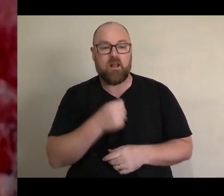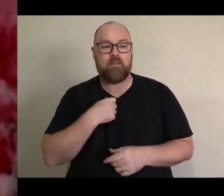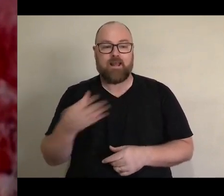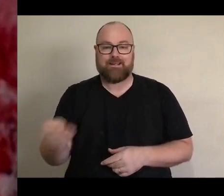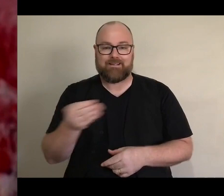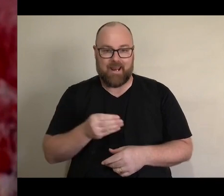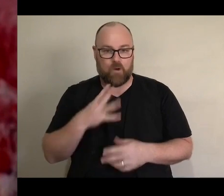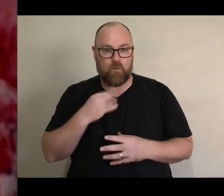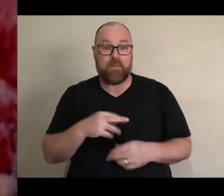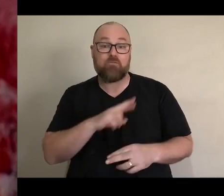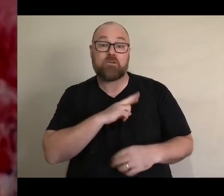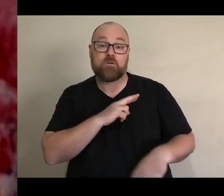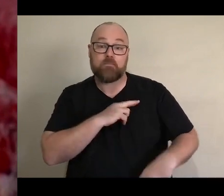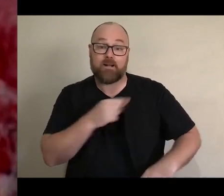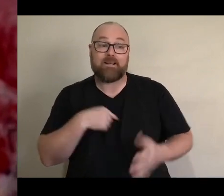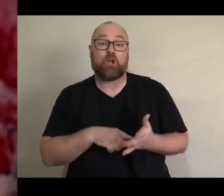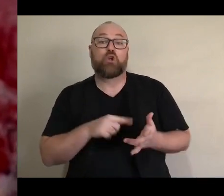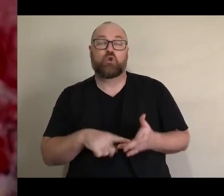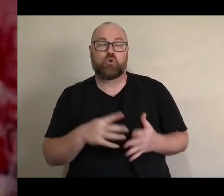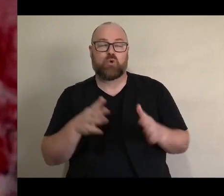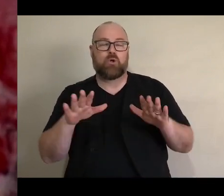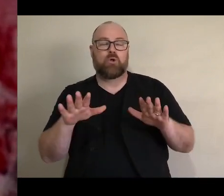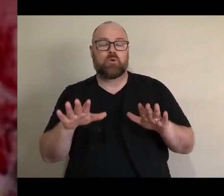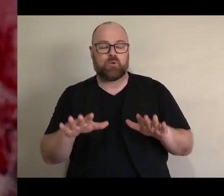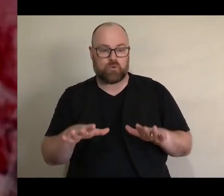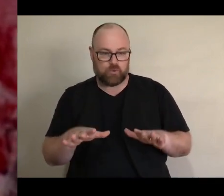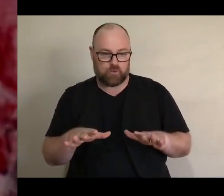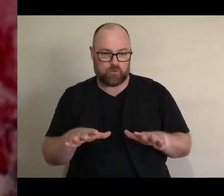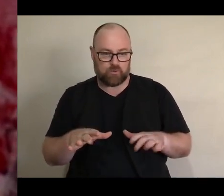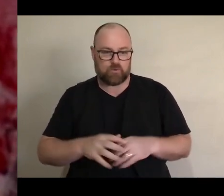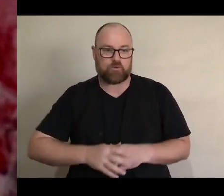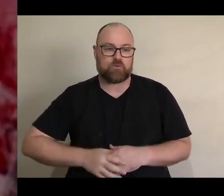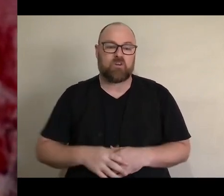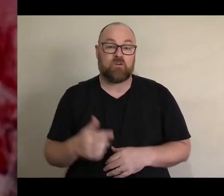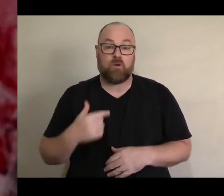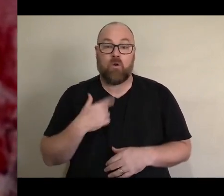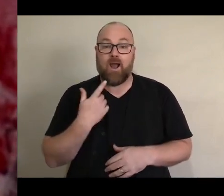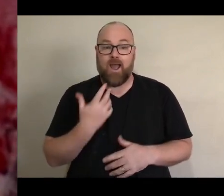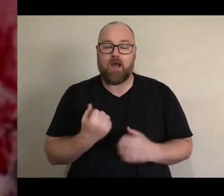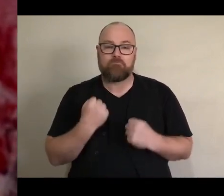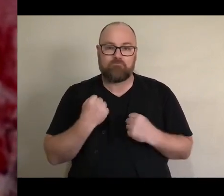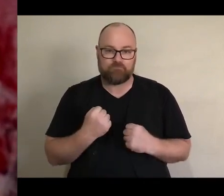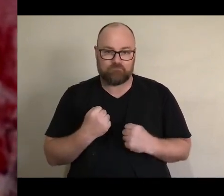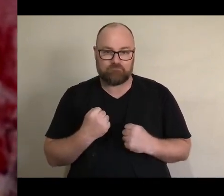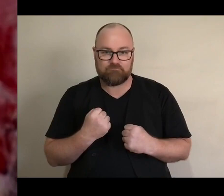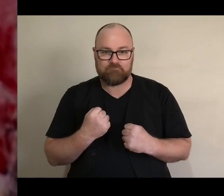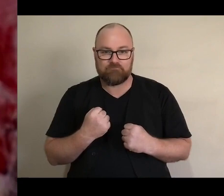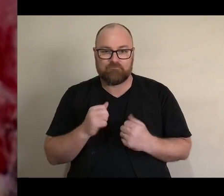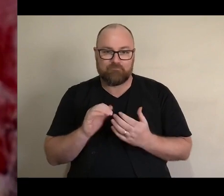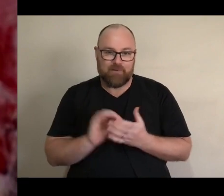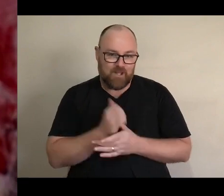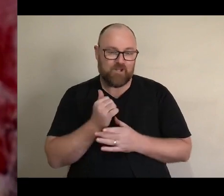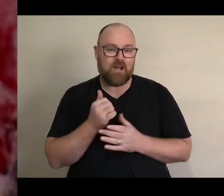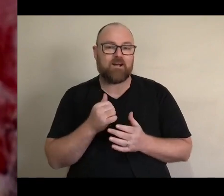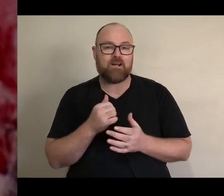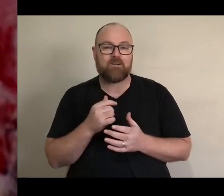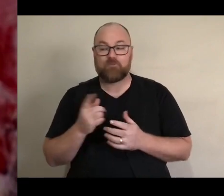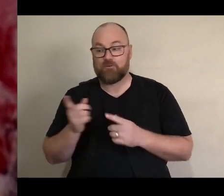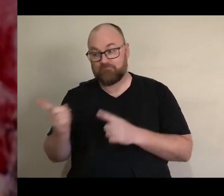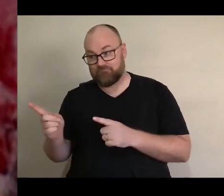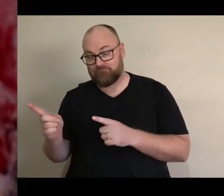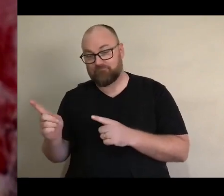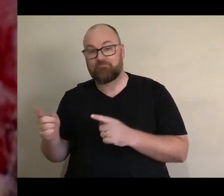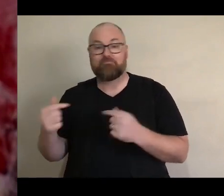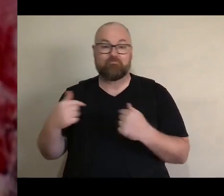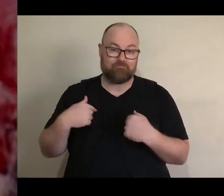to Yinjamara. So it is our deep pleasure on behalf of Auntie Mary Atkinson and myself and the National